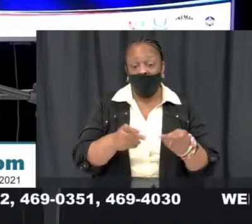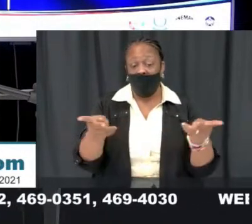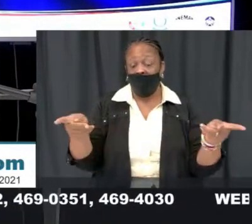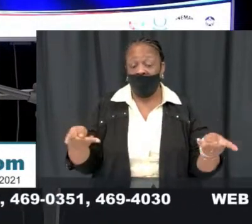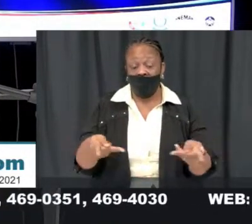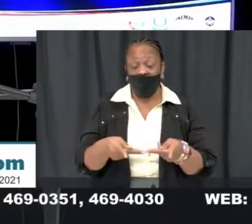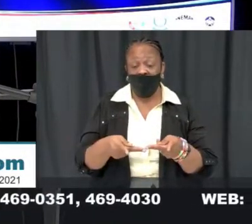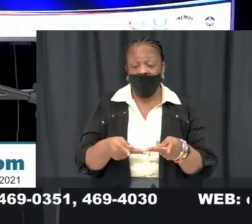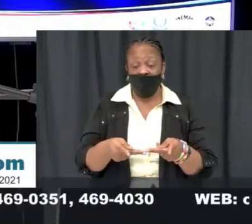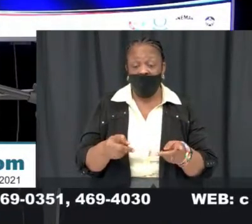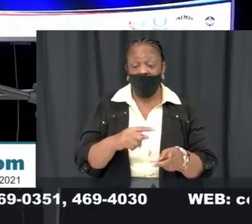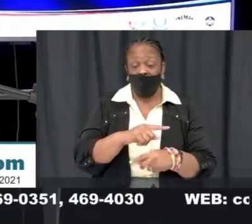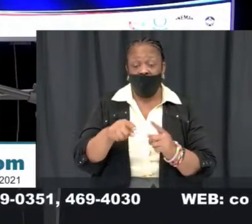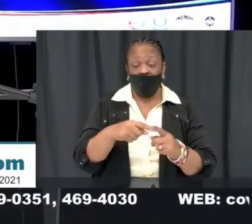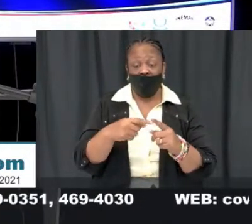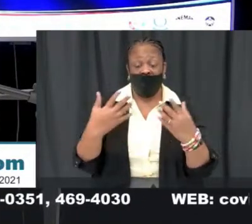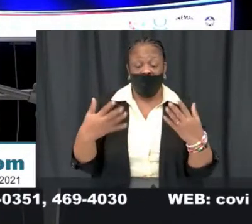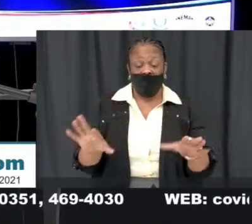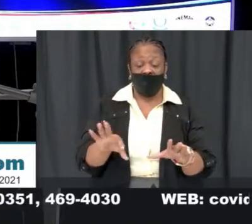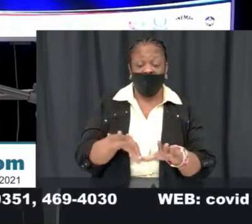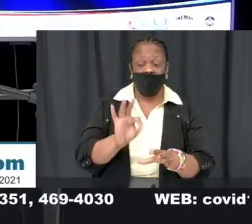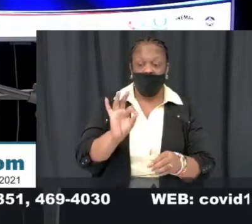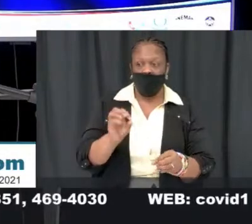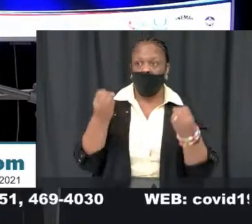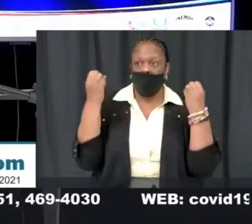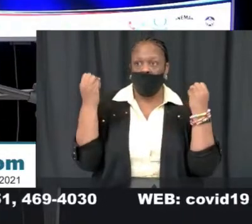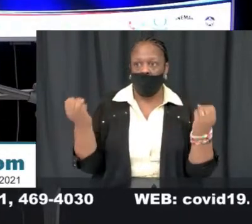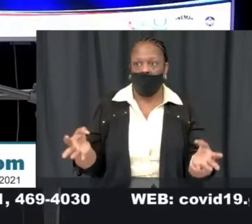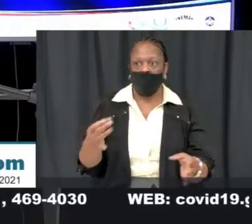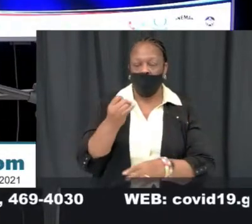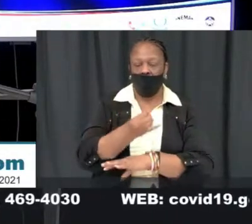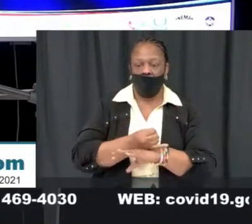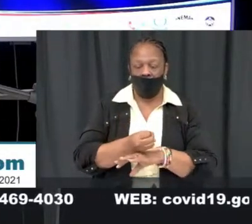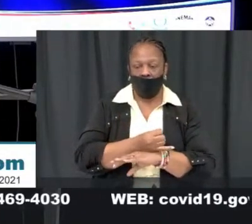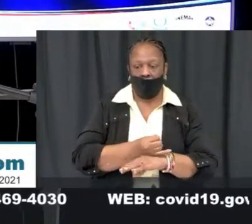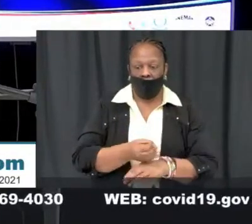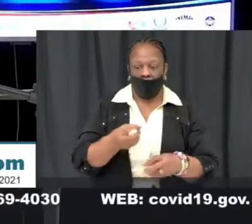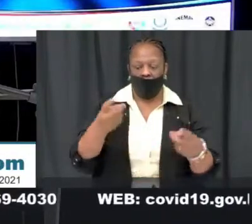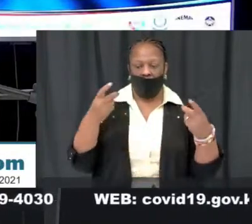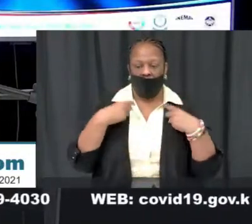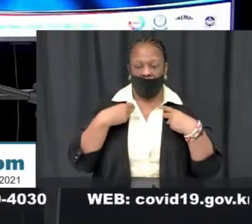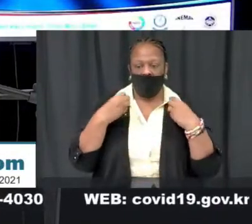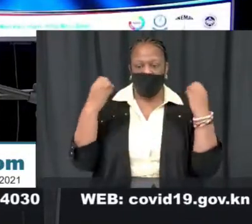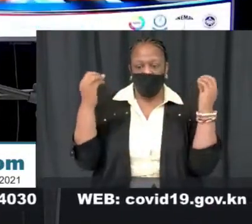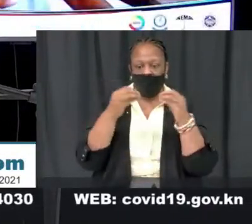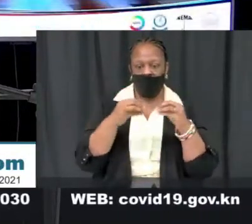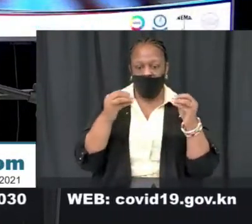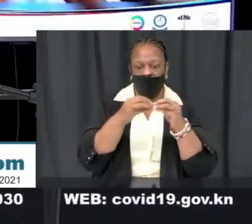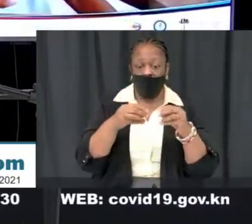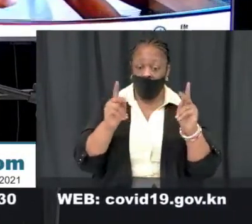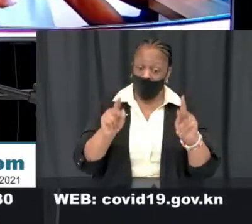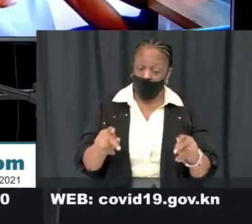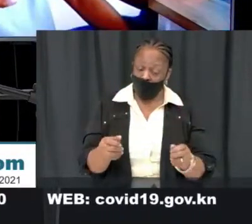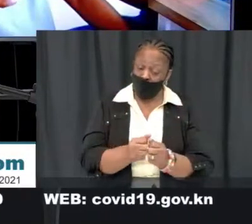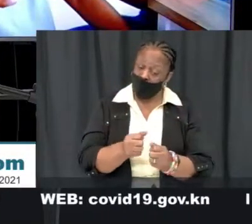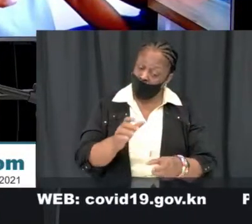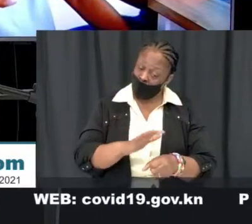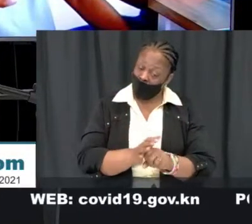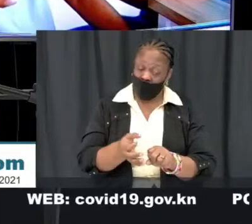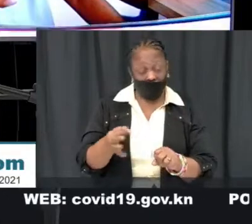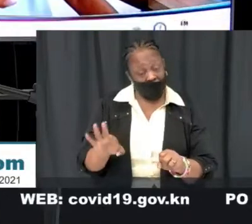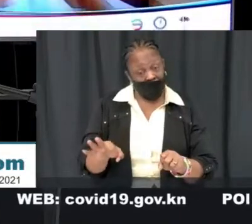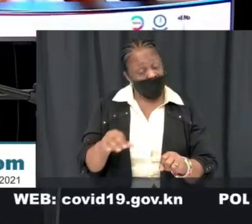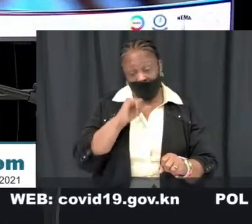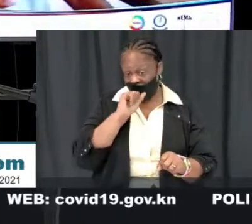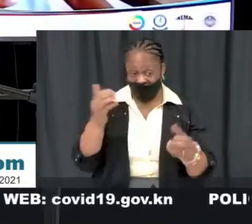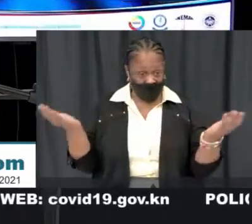hosted many elections, many countries received outbreaks. St. Kitts had no outbreak.